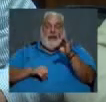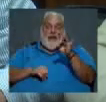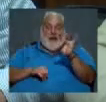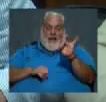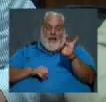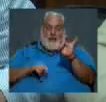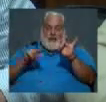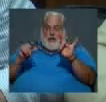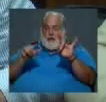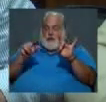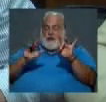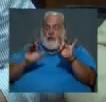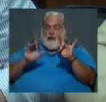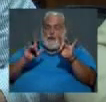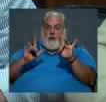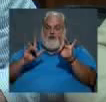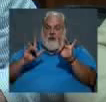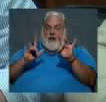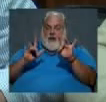file